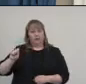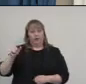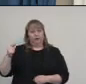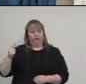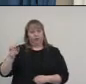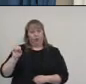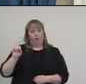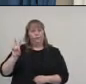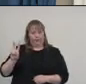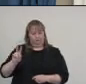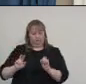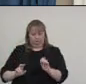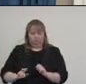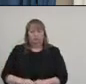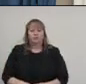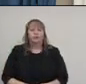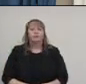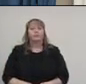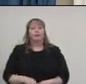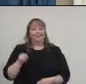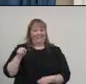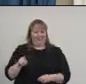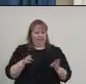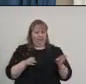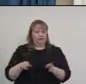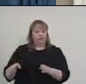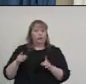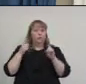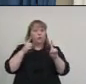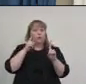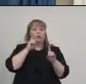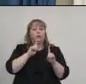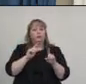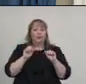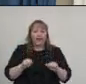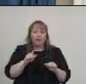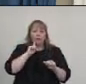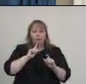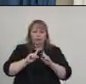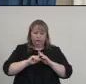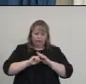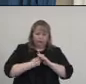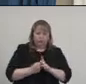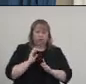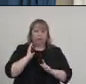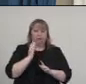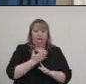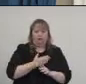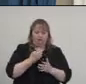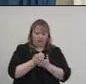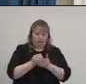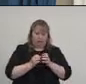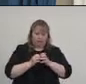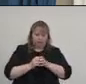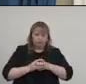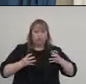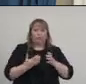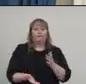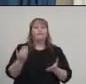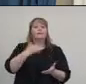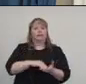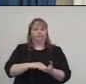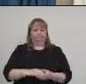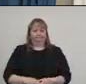to build a path forward and safely restart Nevada's economy. As the governor of this great state,